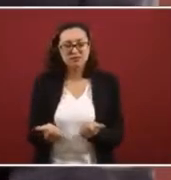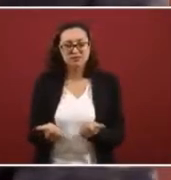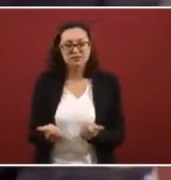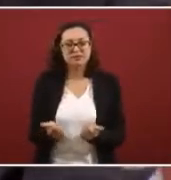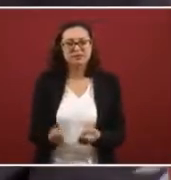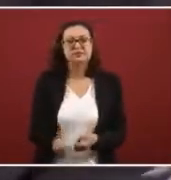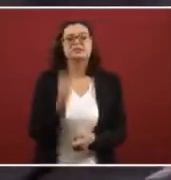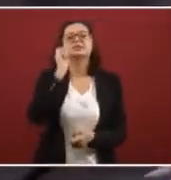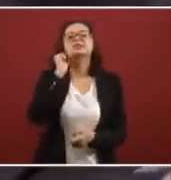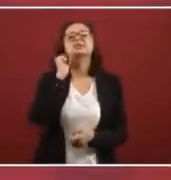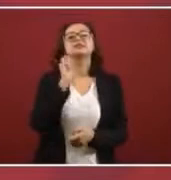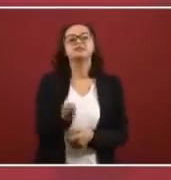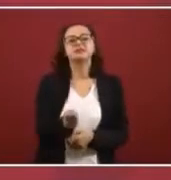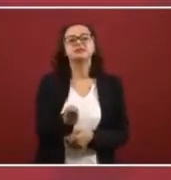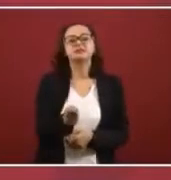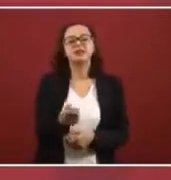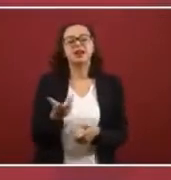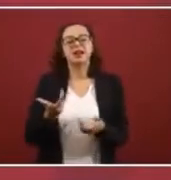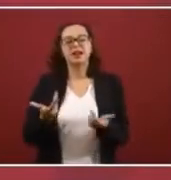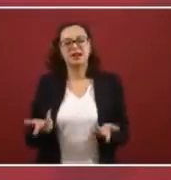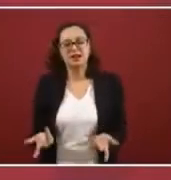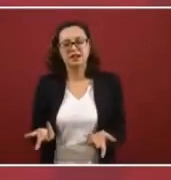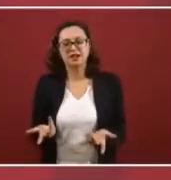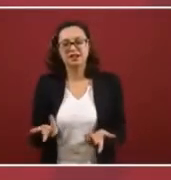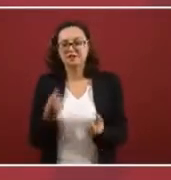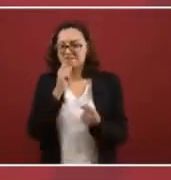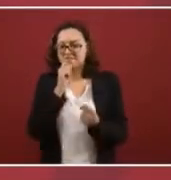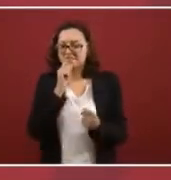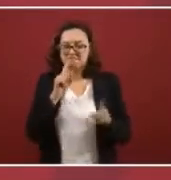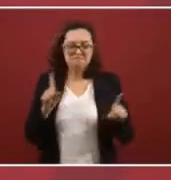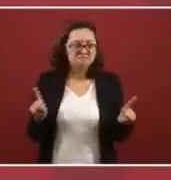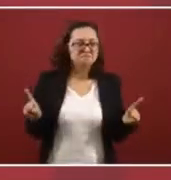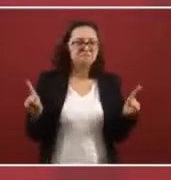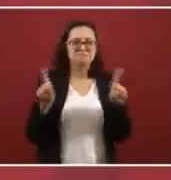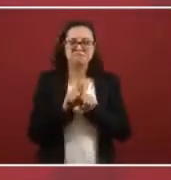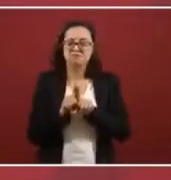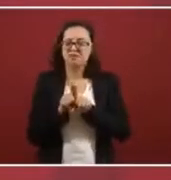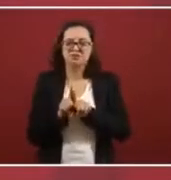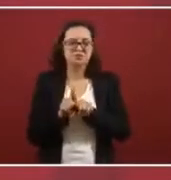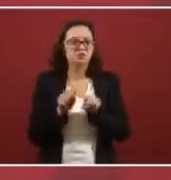That is what happens